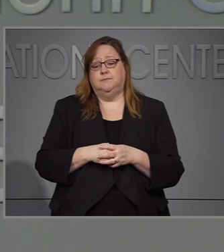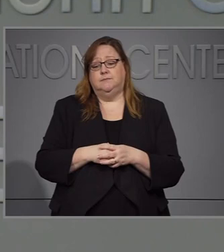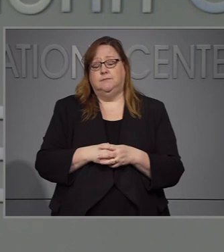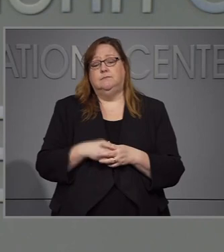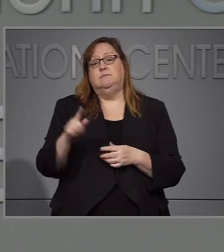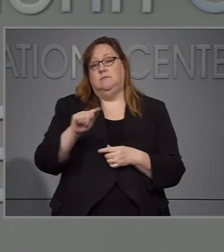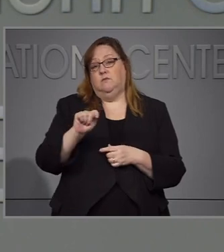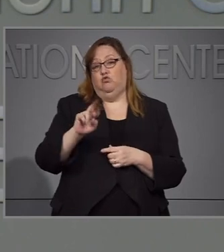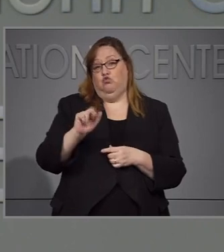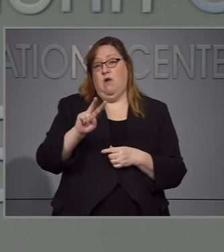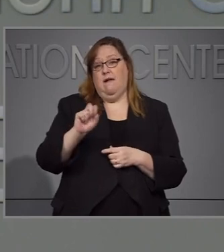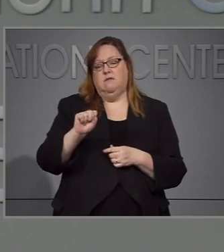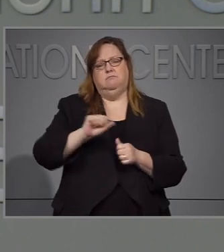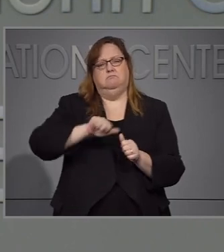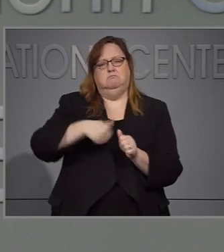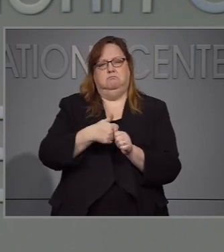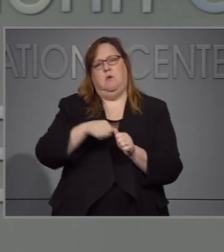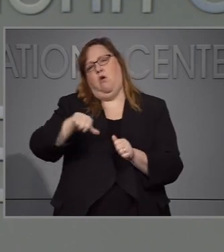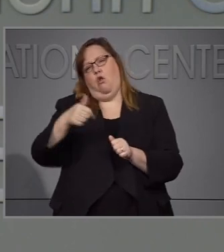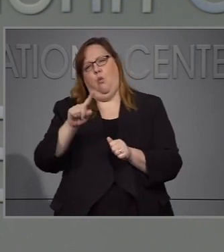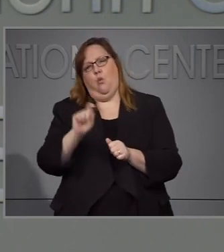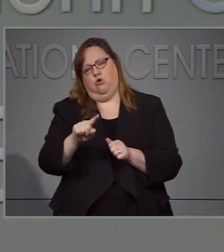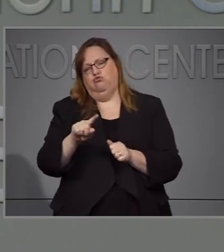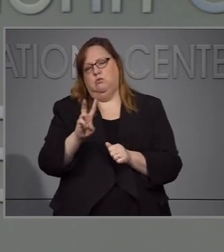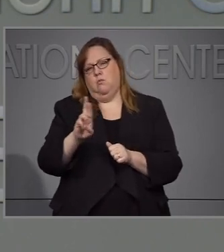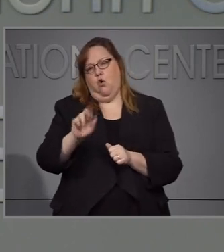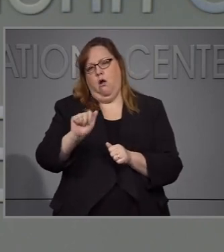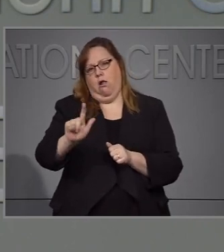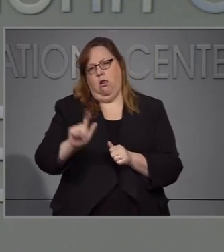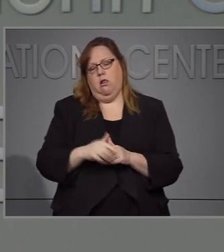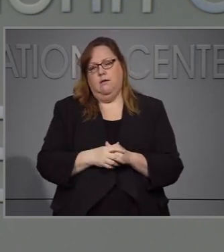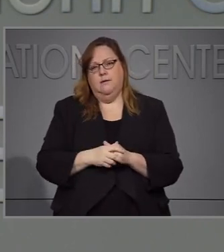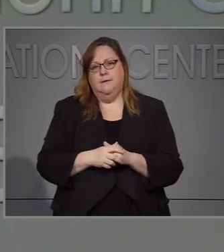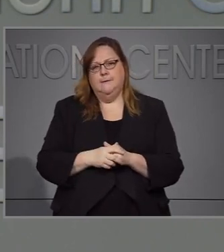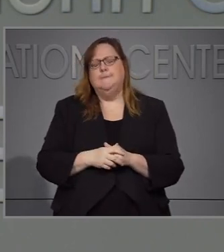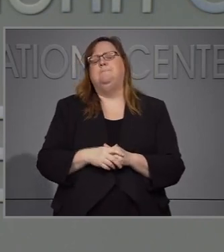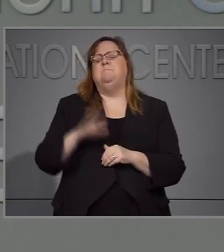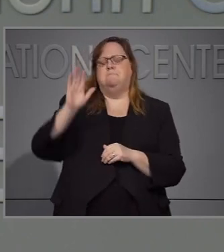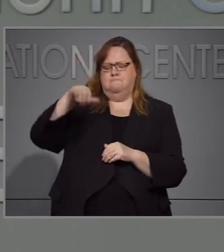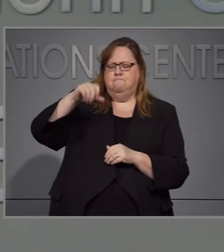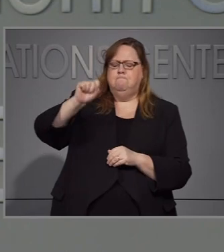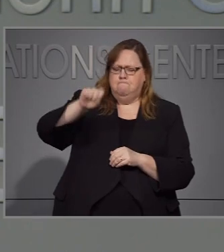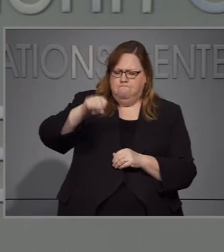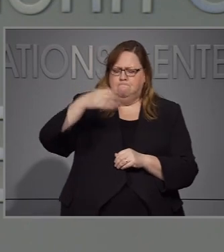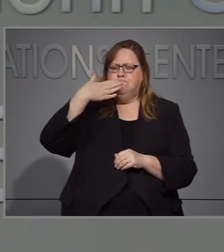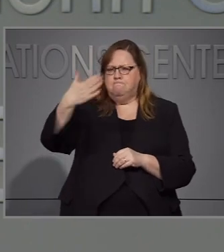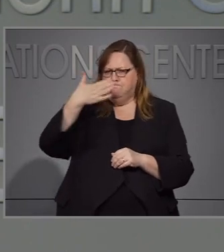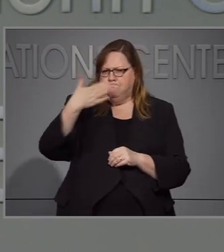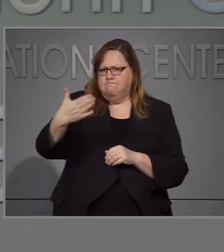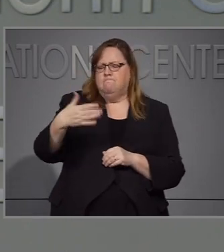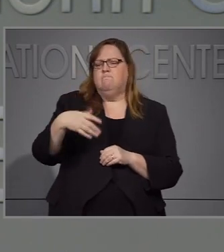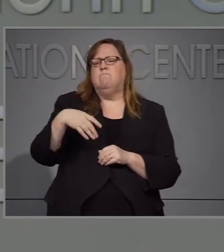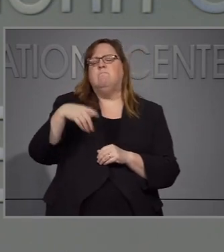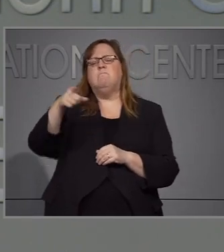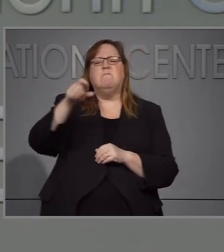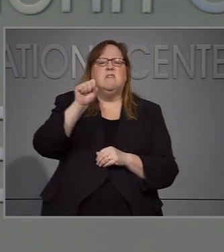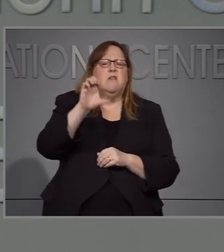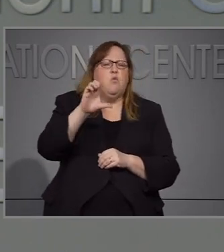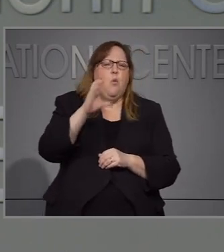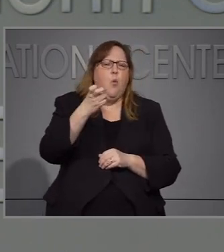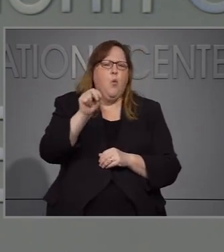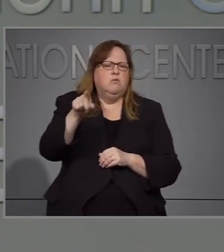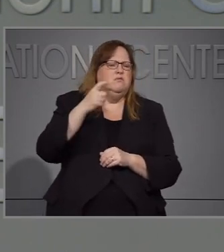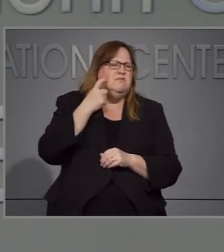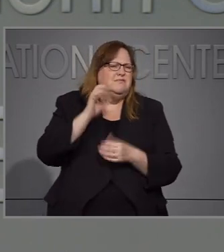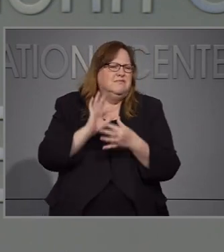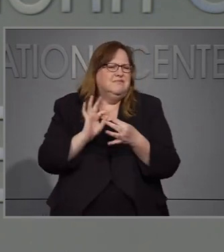Follow-up, Travis Singh, WREL. Yes, thank you. I know, Secretary Cohen, you said that there is some